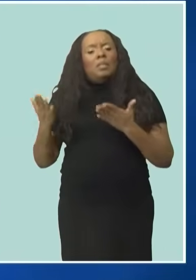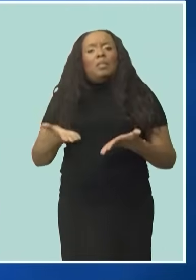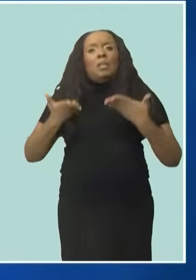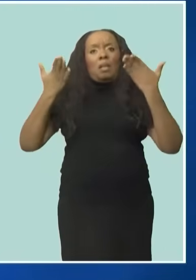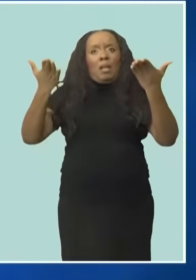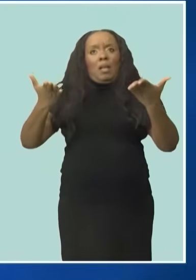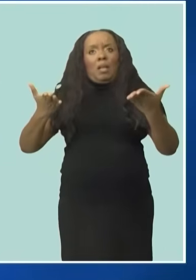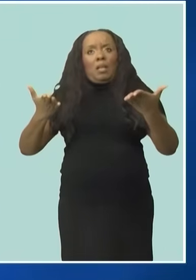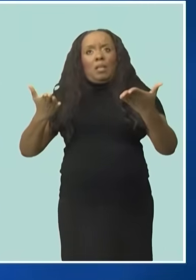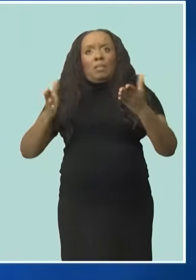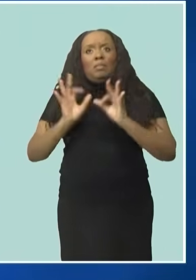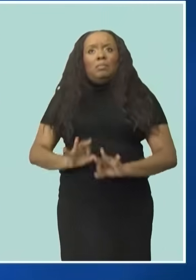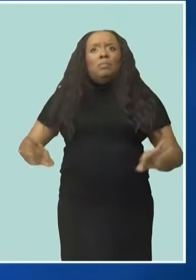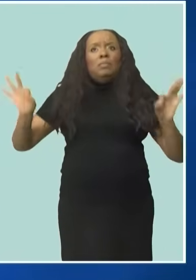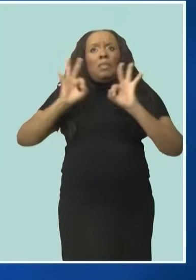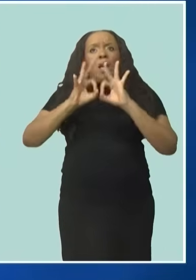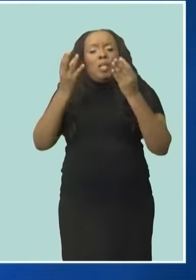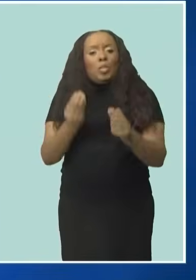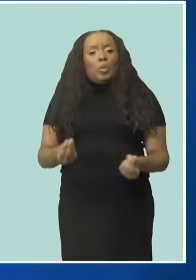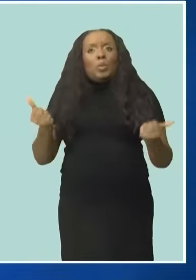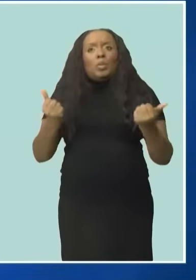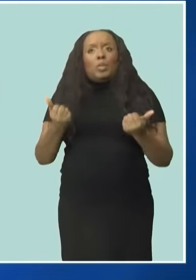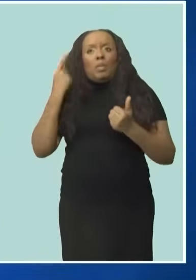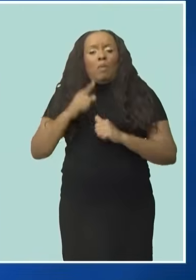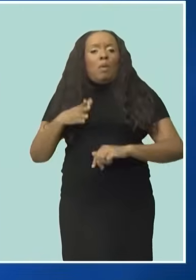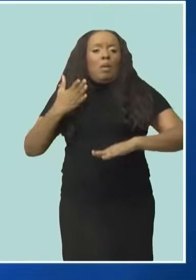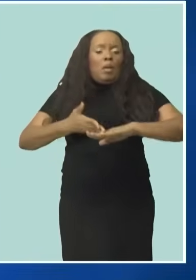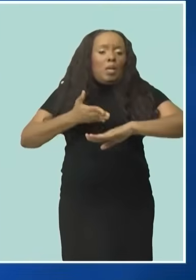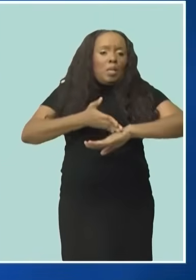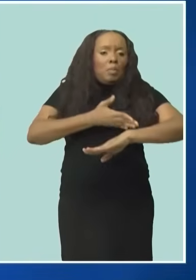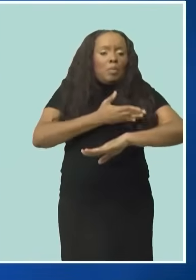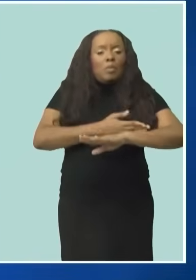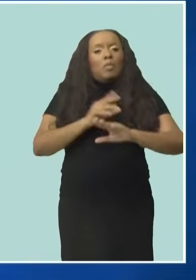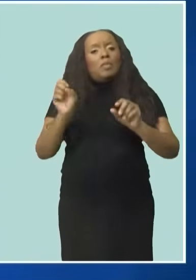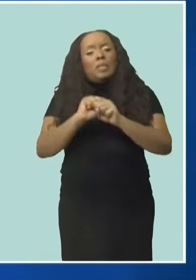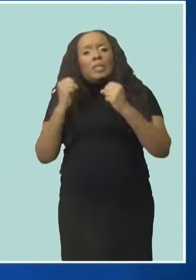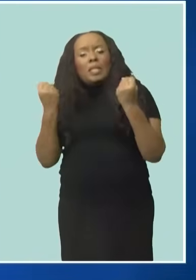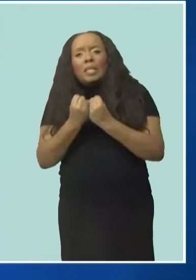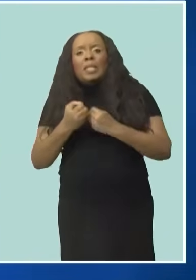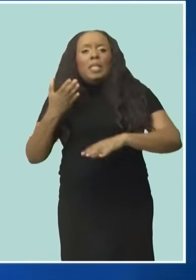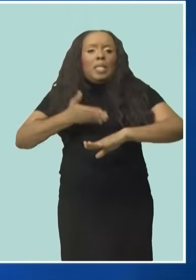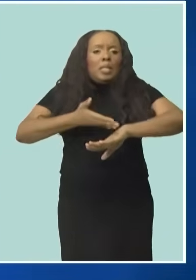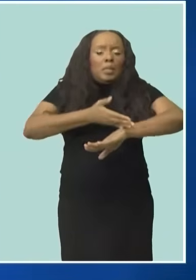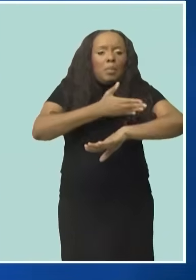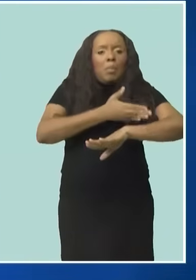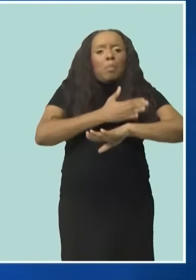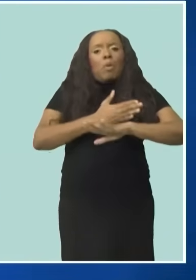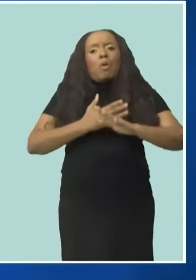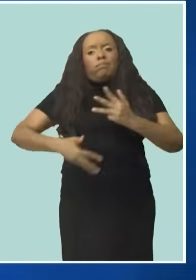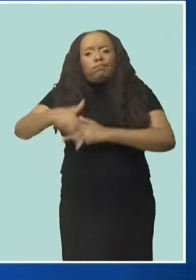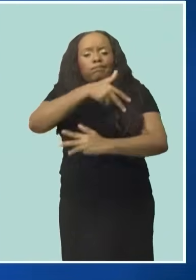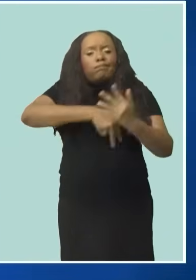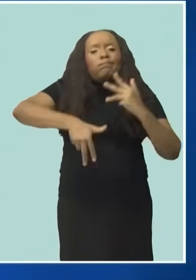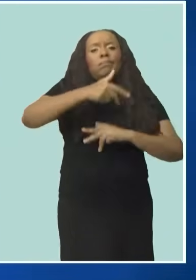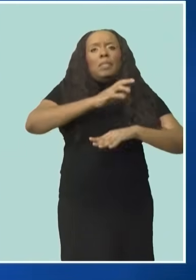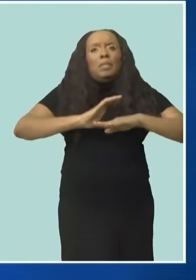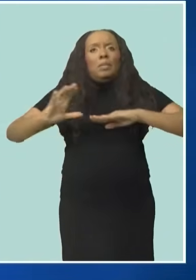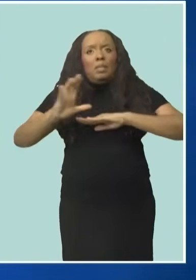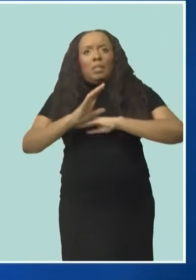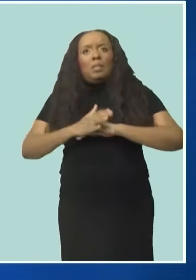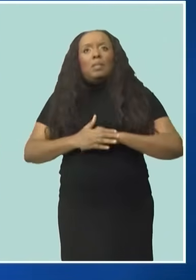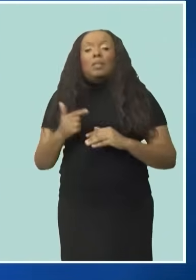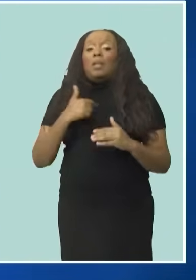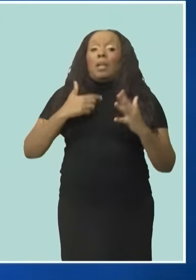increasingly vital solutions to improve societal well-being within the region. And I wanted our